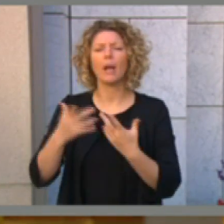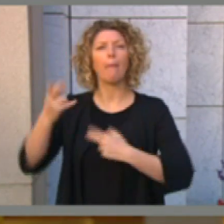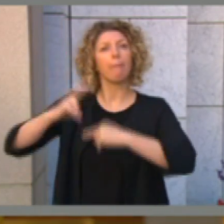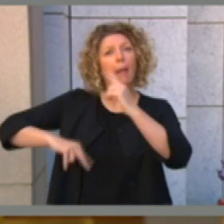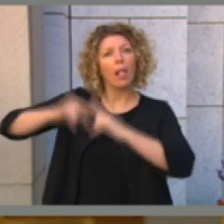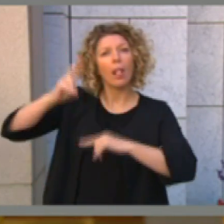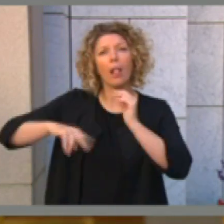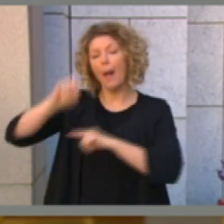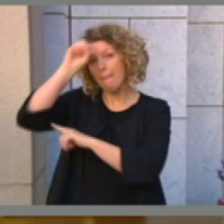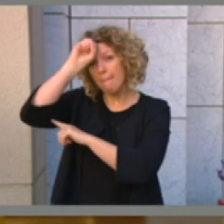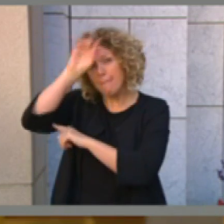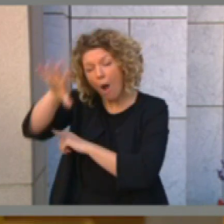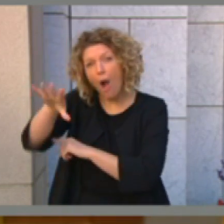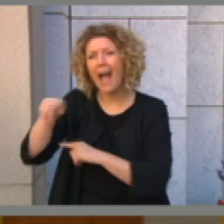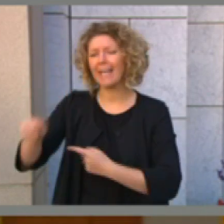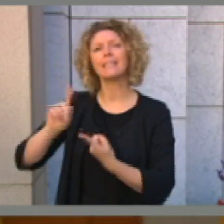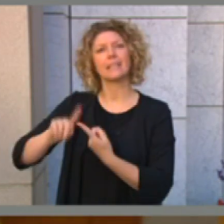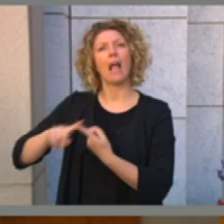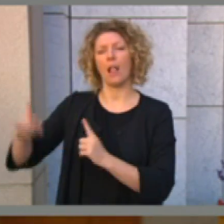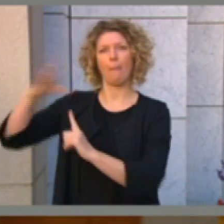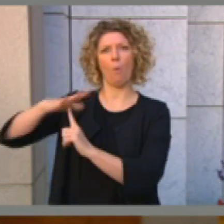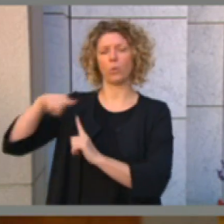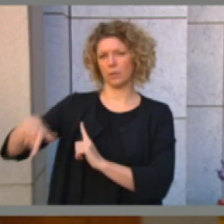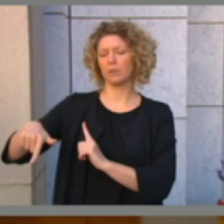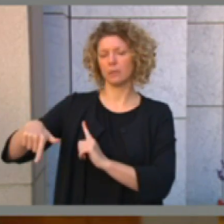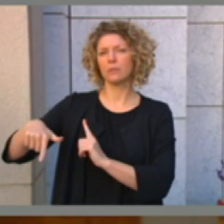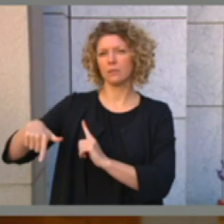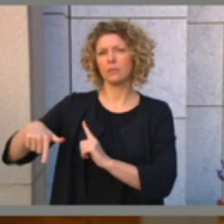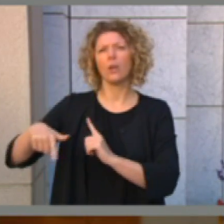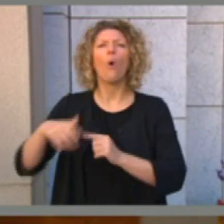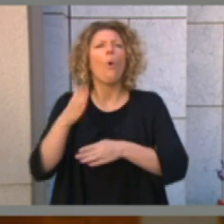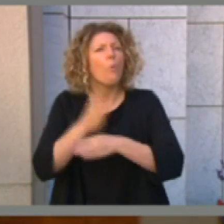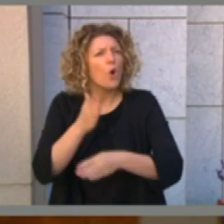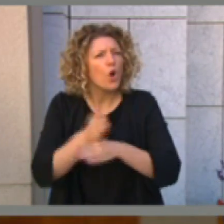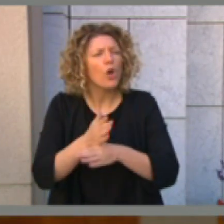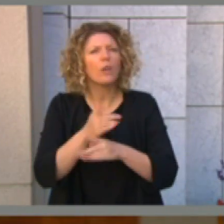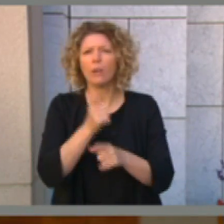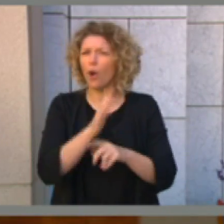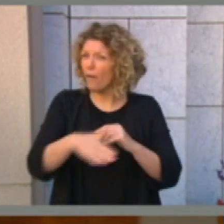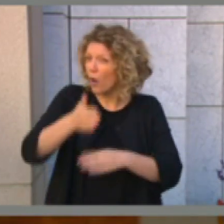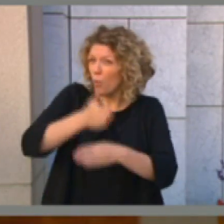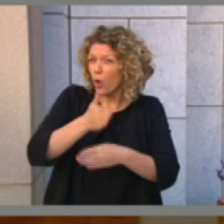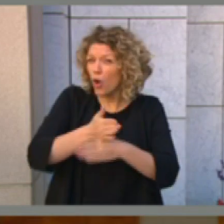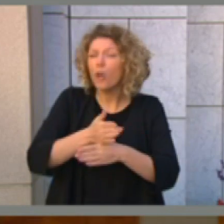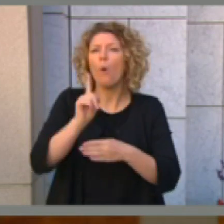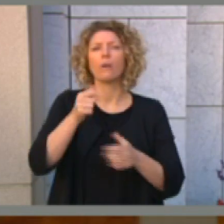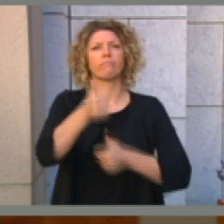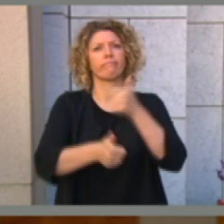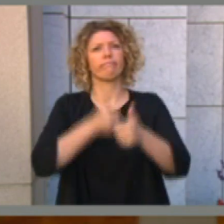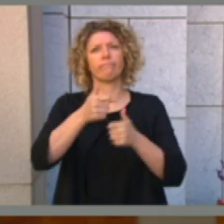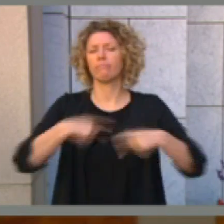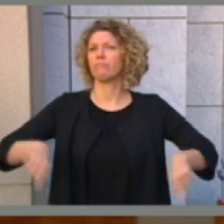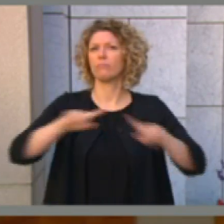sites, necessary for their normal operation. Now, particularly when we're talking about workplaces, I want to commend the employers of